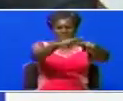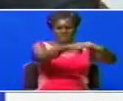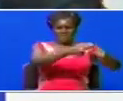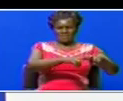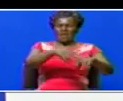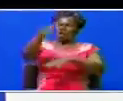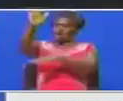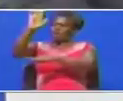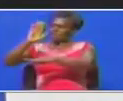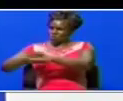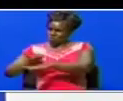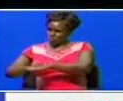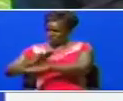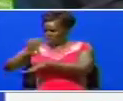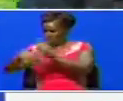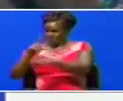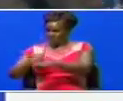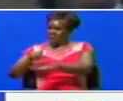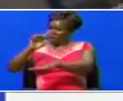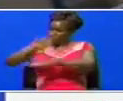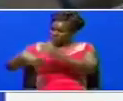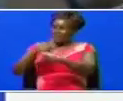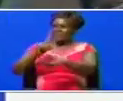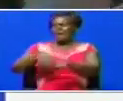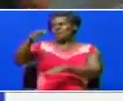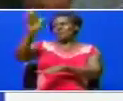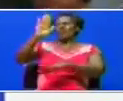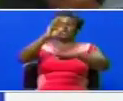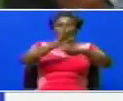God is good, and all the time.